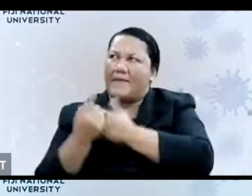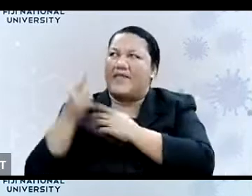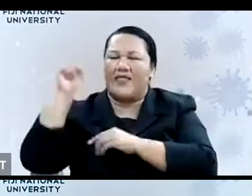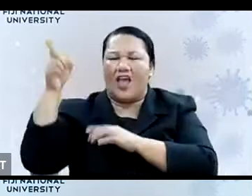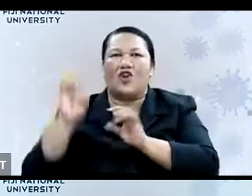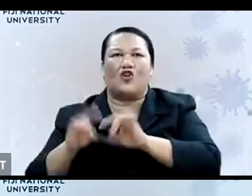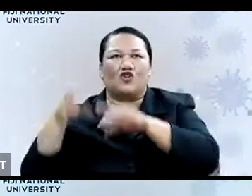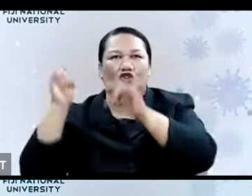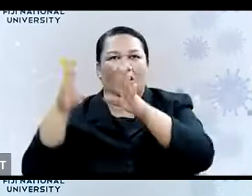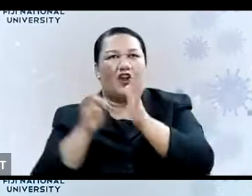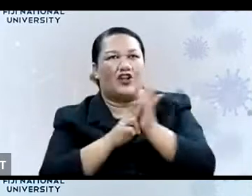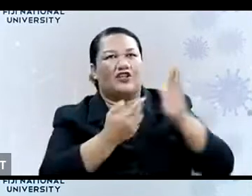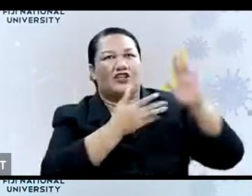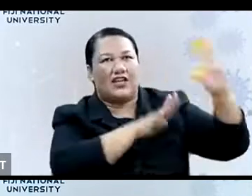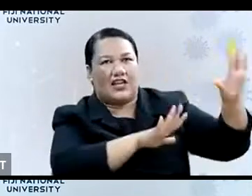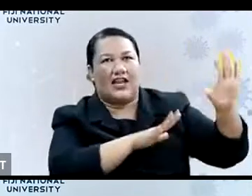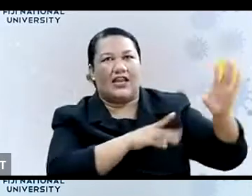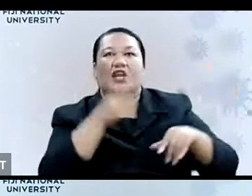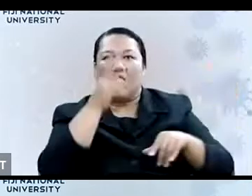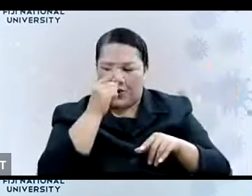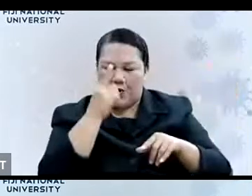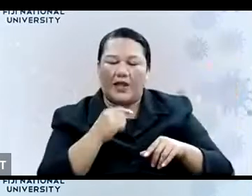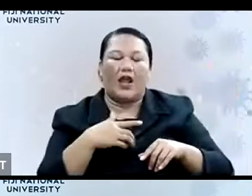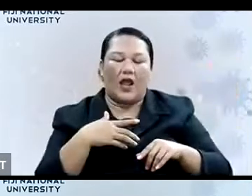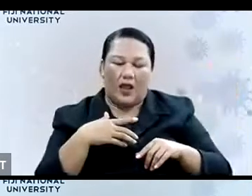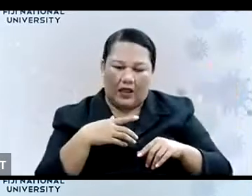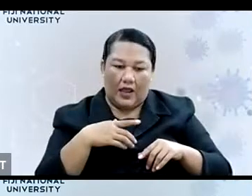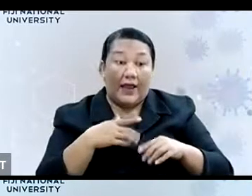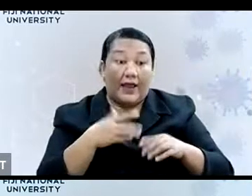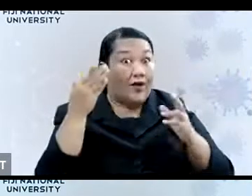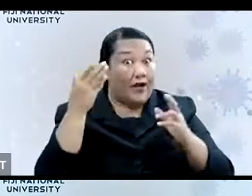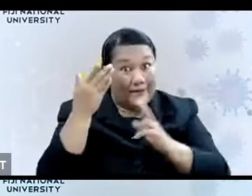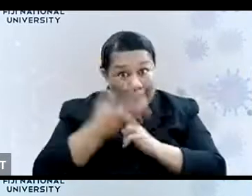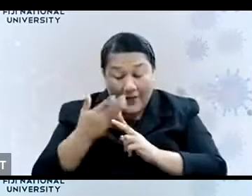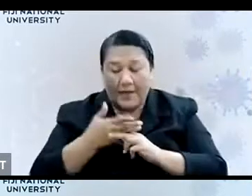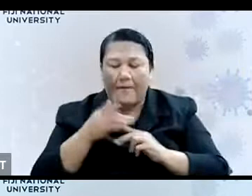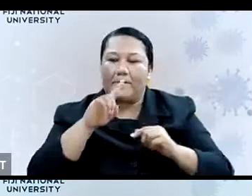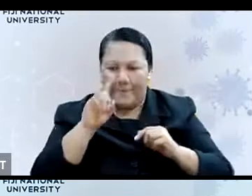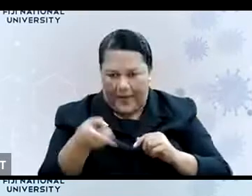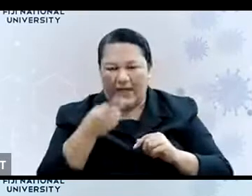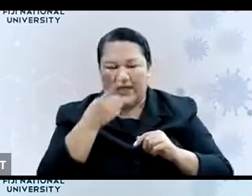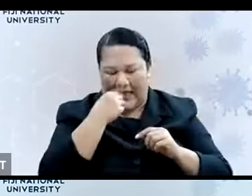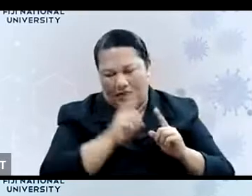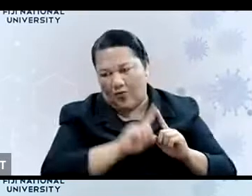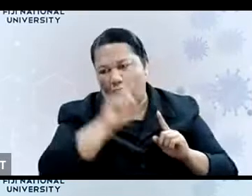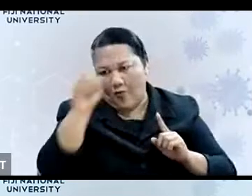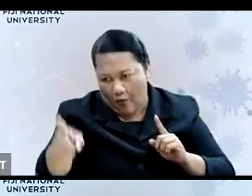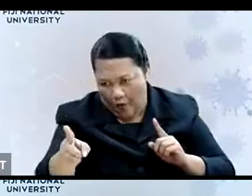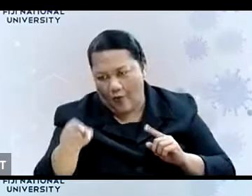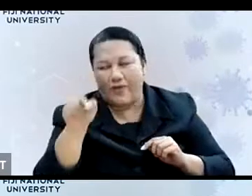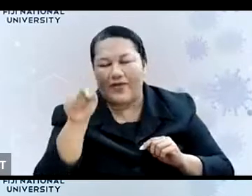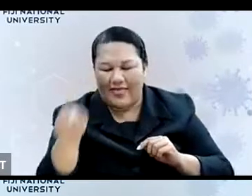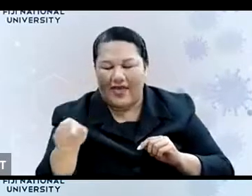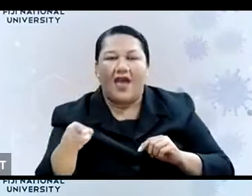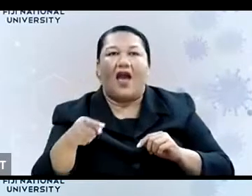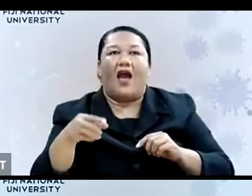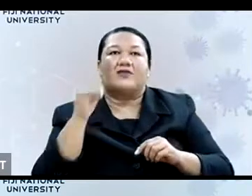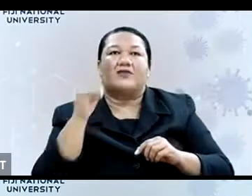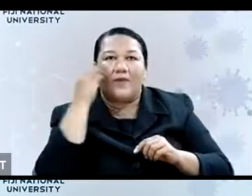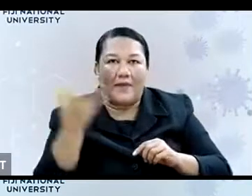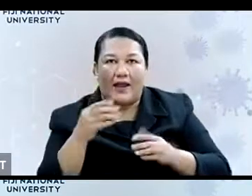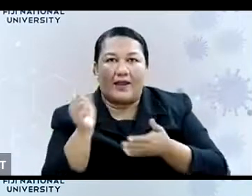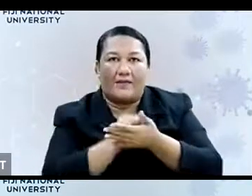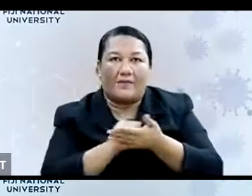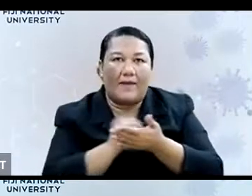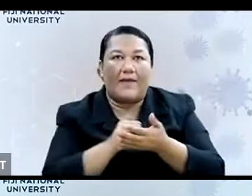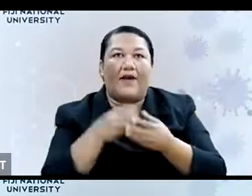there's always been a level of you can go and go to the supermarket and get food. But our curfew lockdowns in the central division that lasted up to